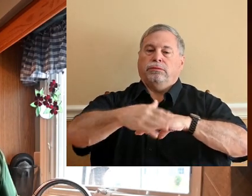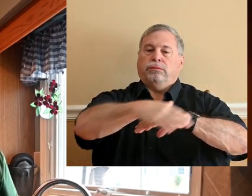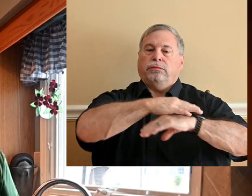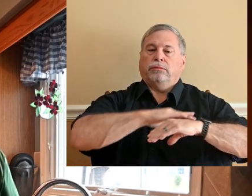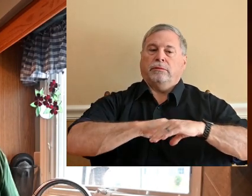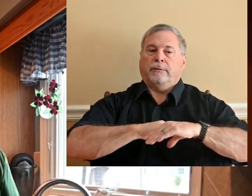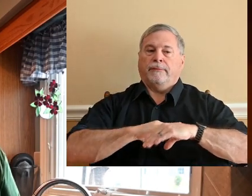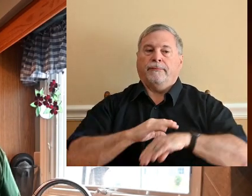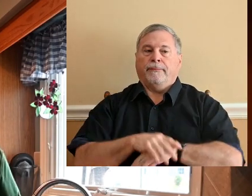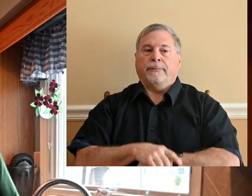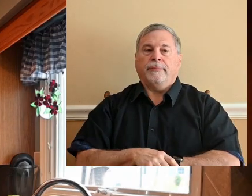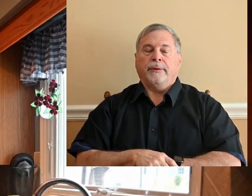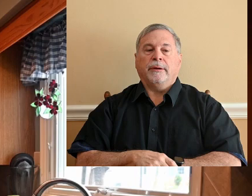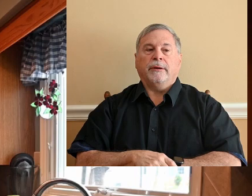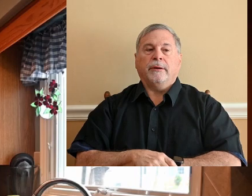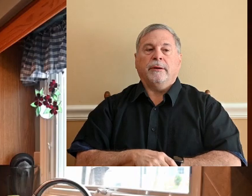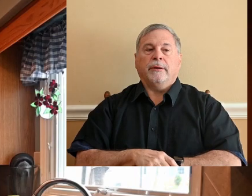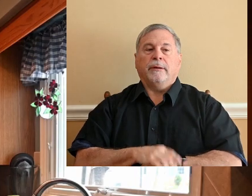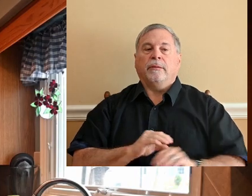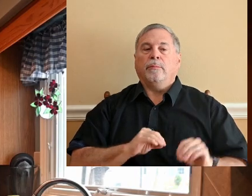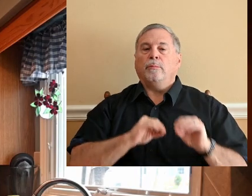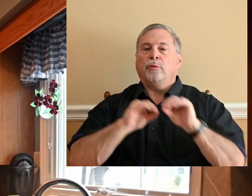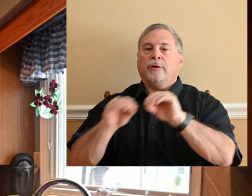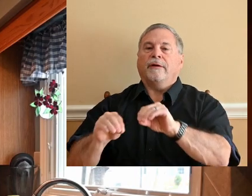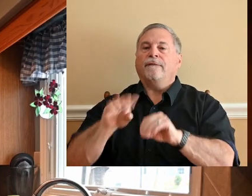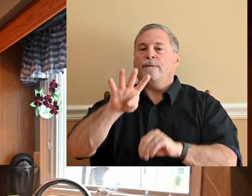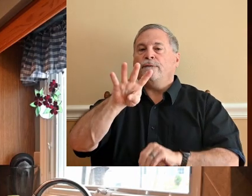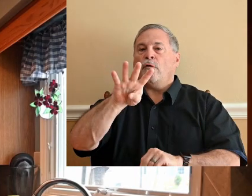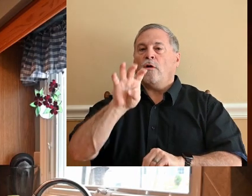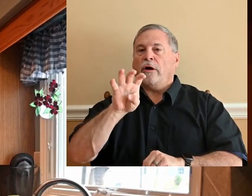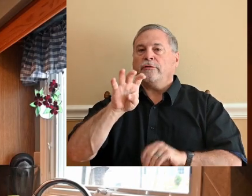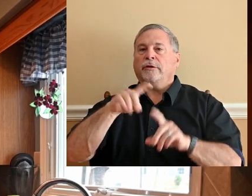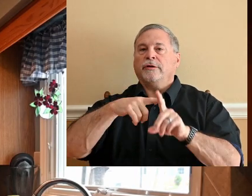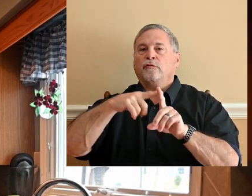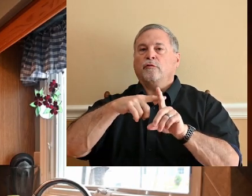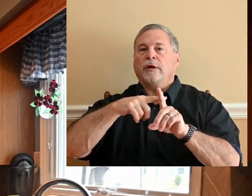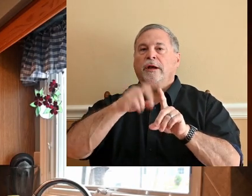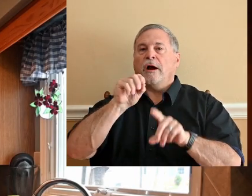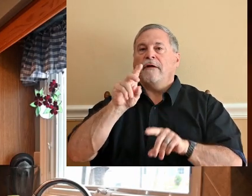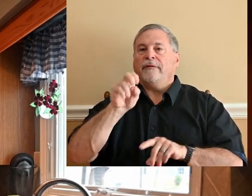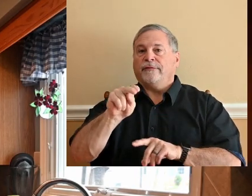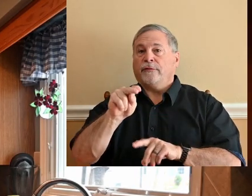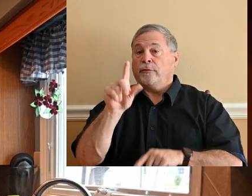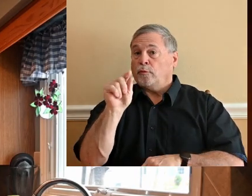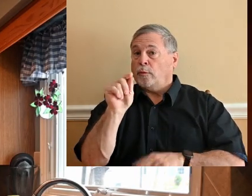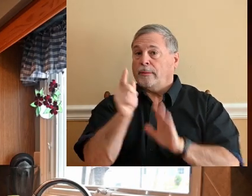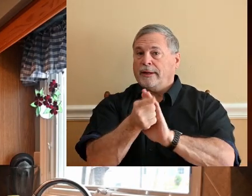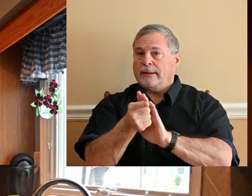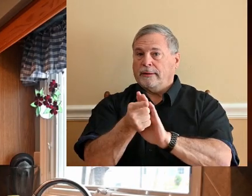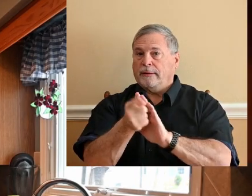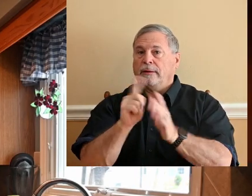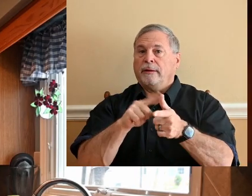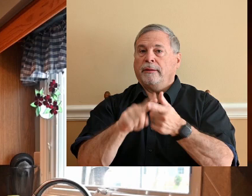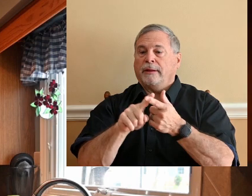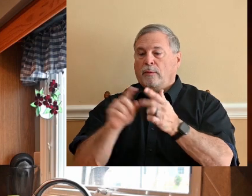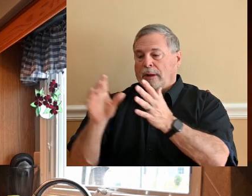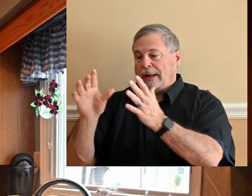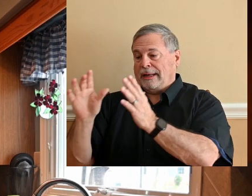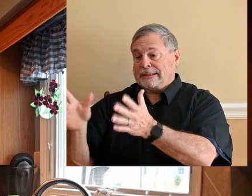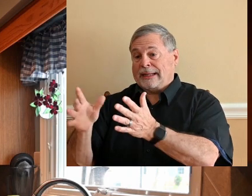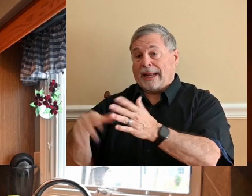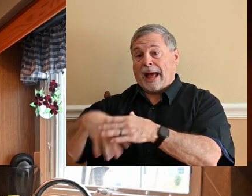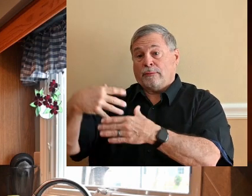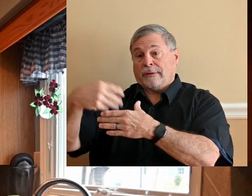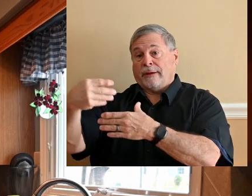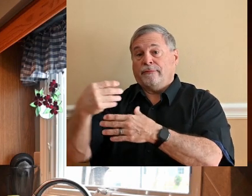potatoes. We're going to put it in a 400-degree oven for about 20 minutes. And then we'll let